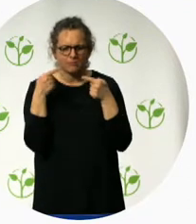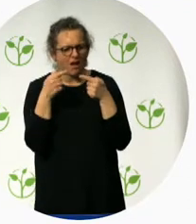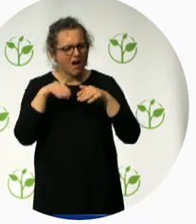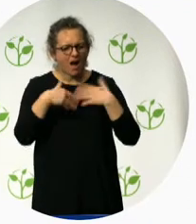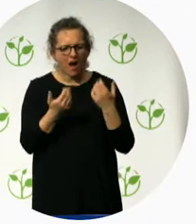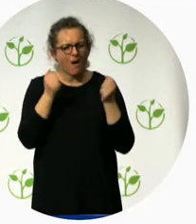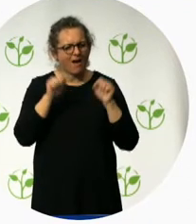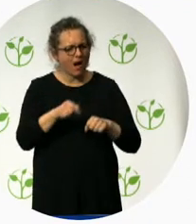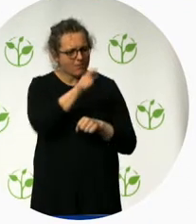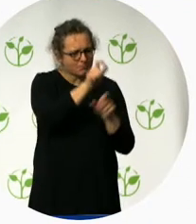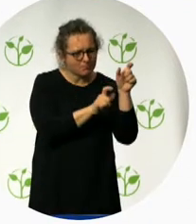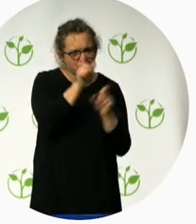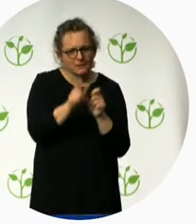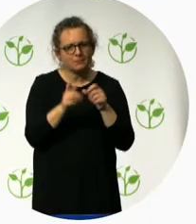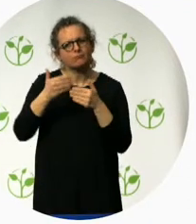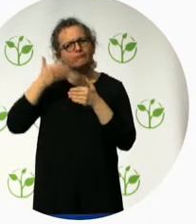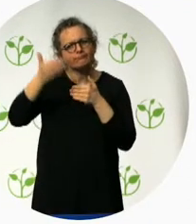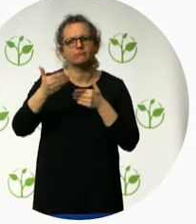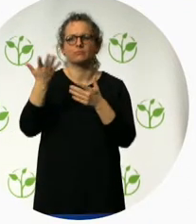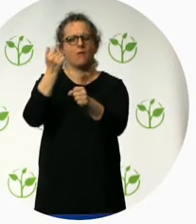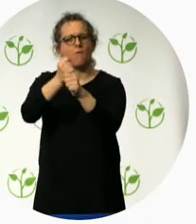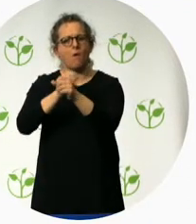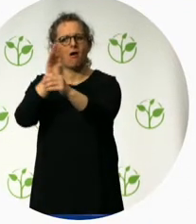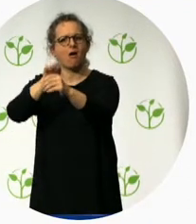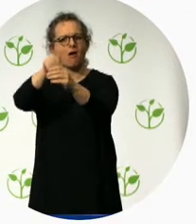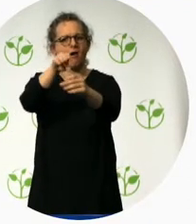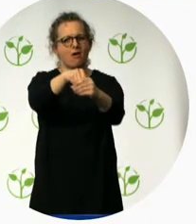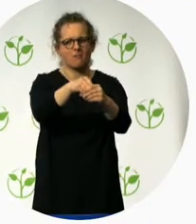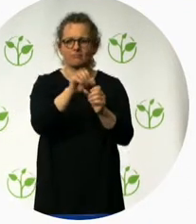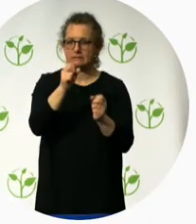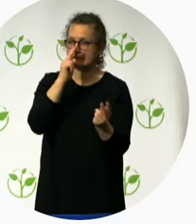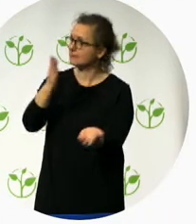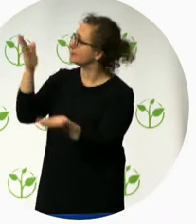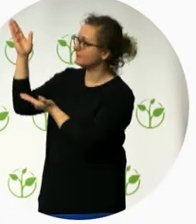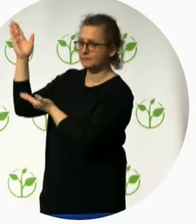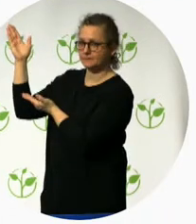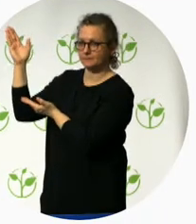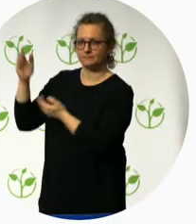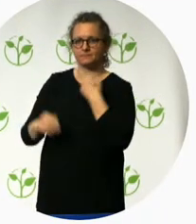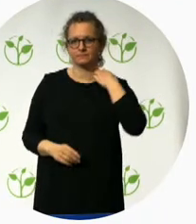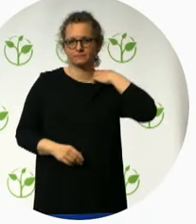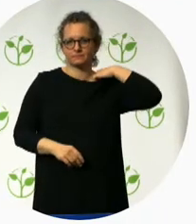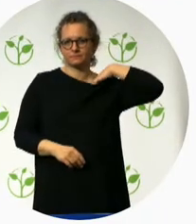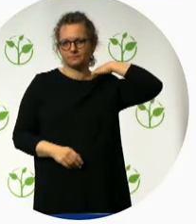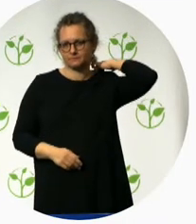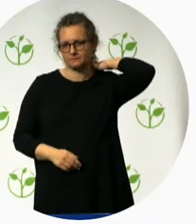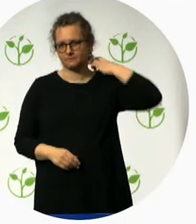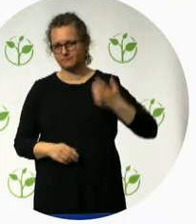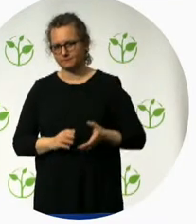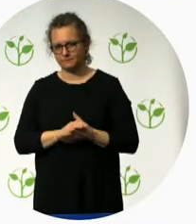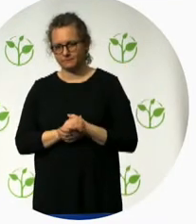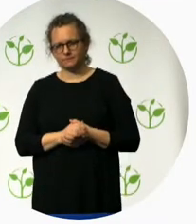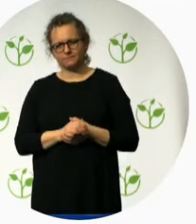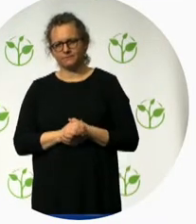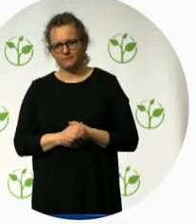We have two photos in the next presentation. The first one is the organization of the fair.